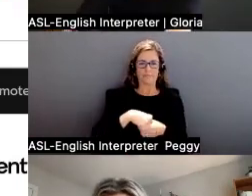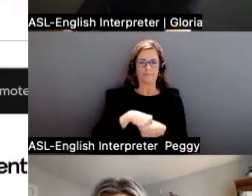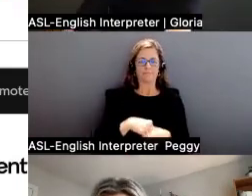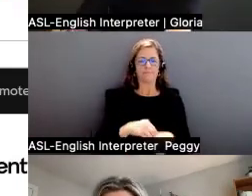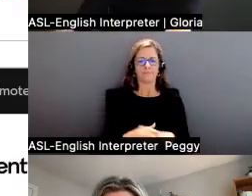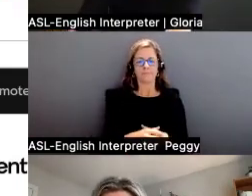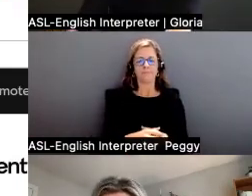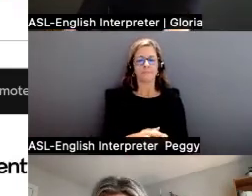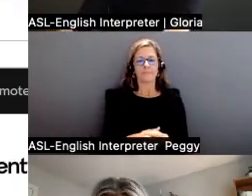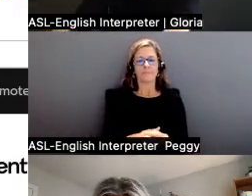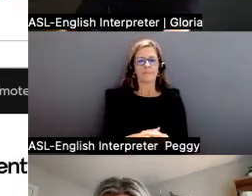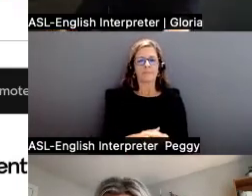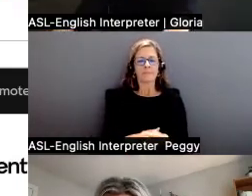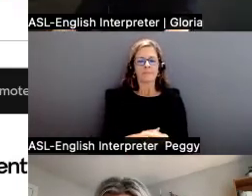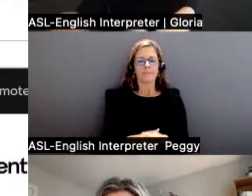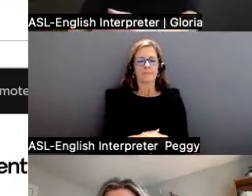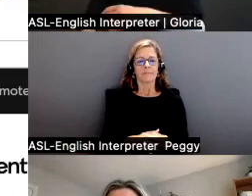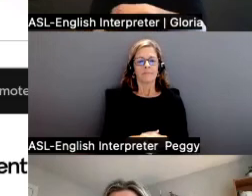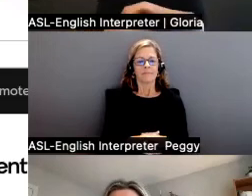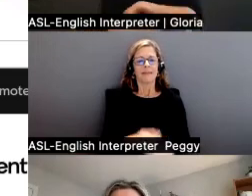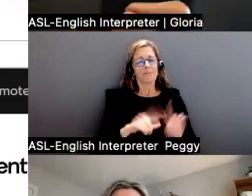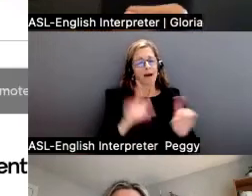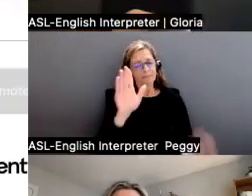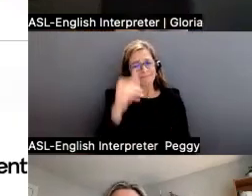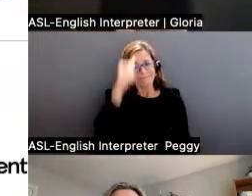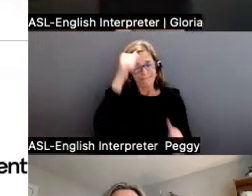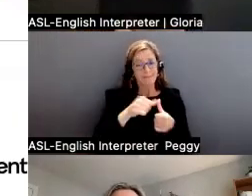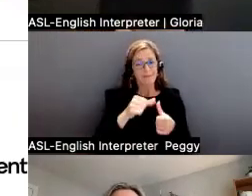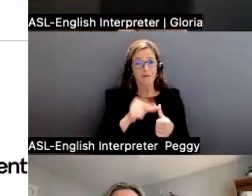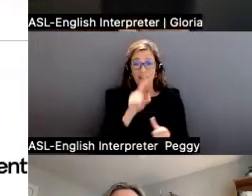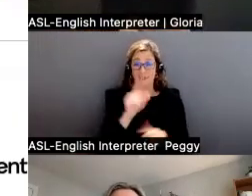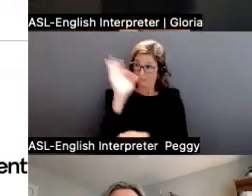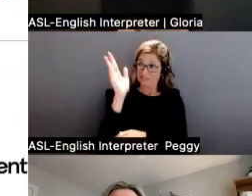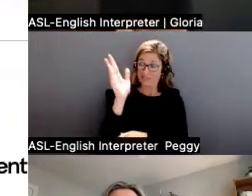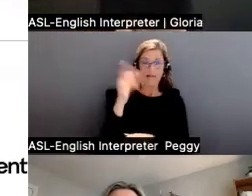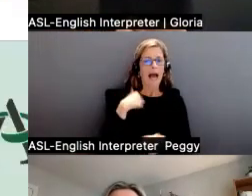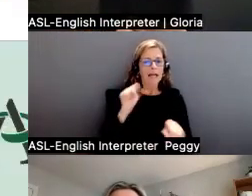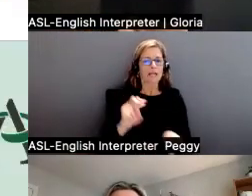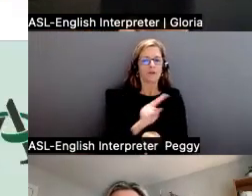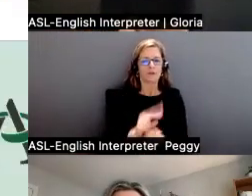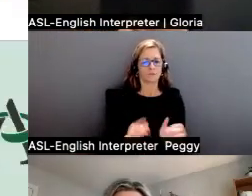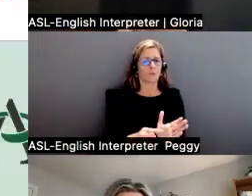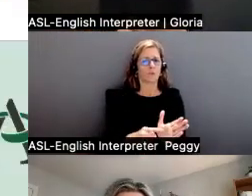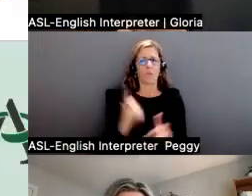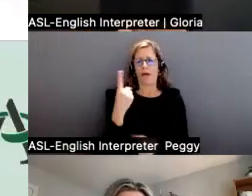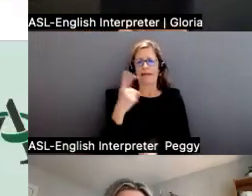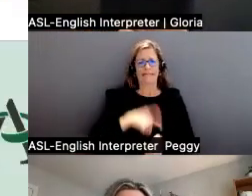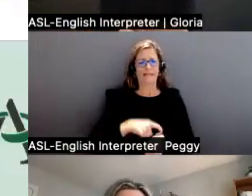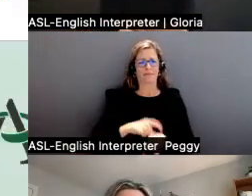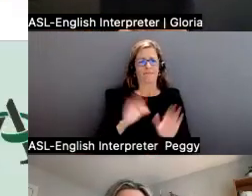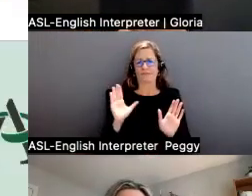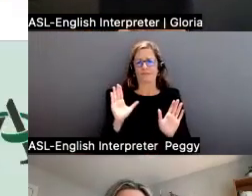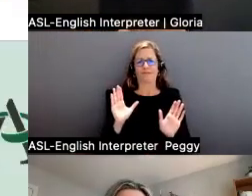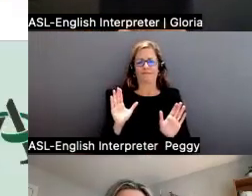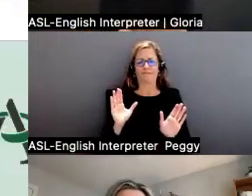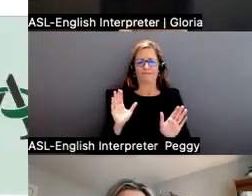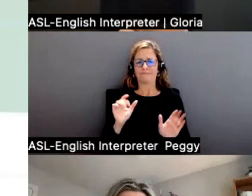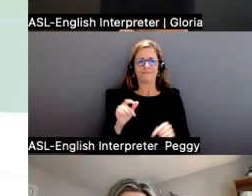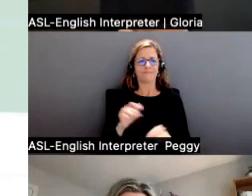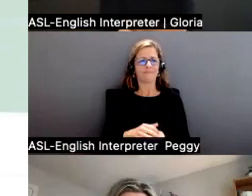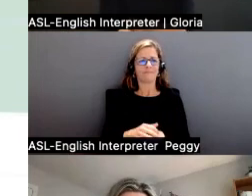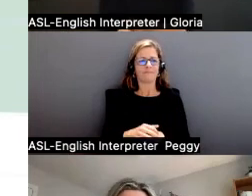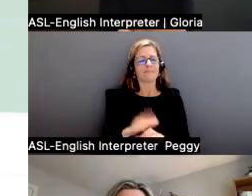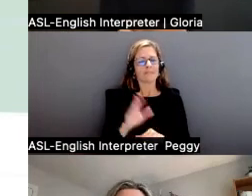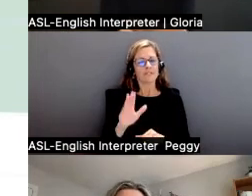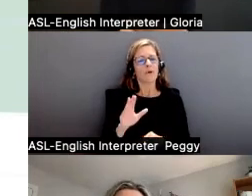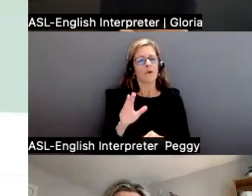idea of one at a time. And that's why I included also the Pear Deck for you. And Pear Deck is very